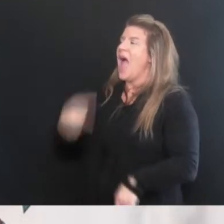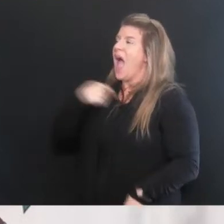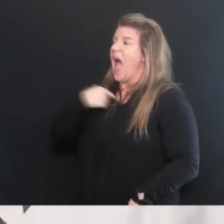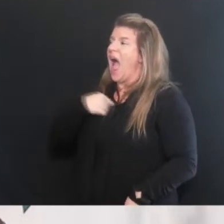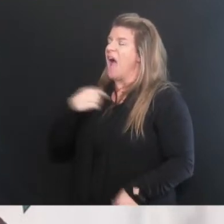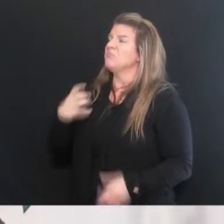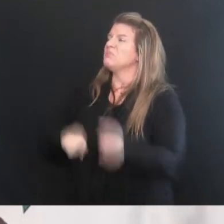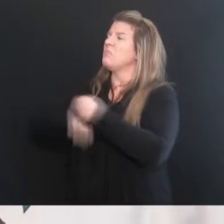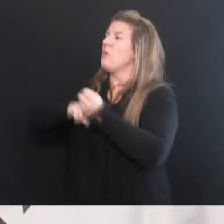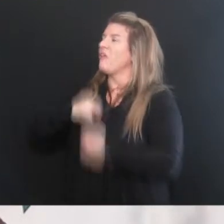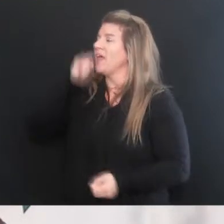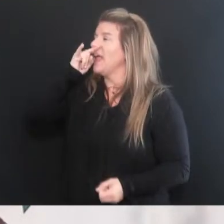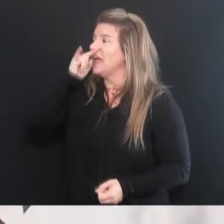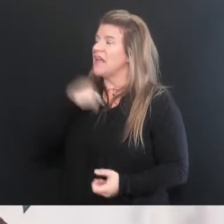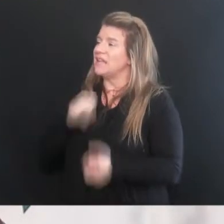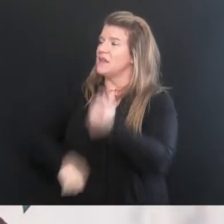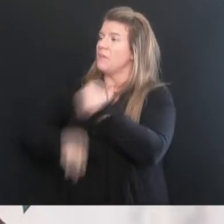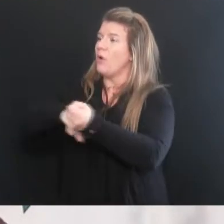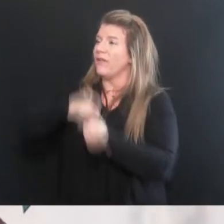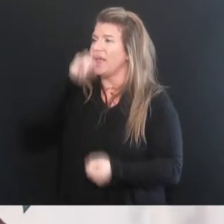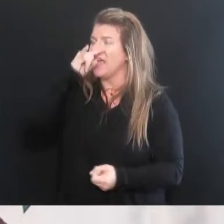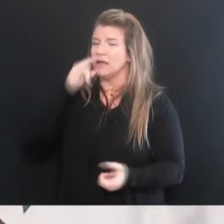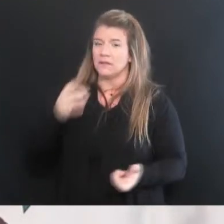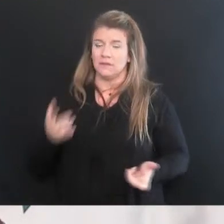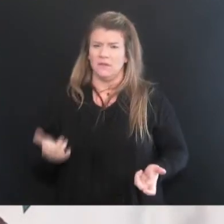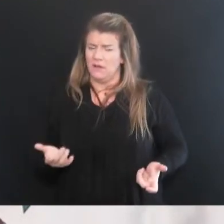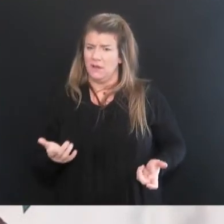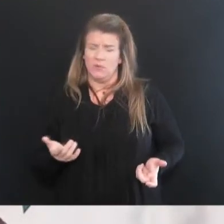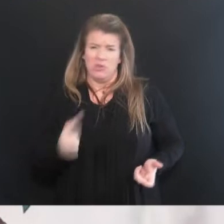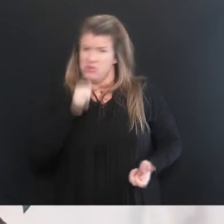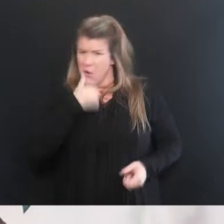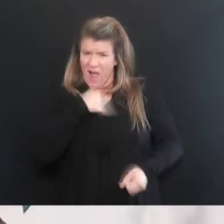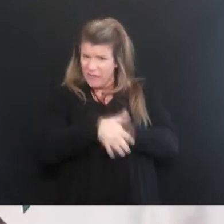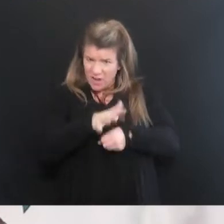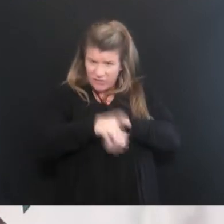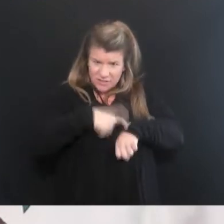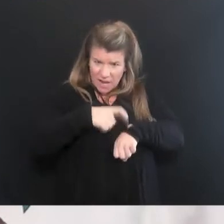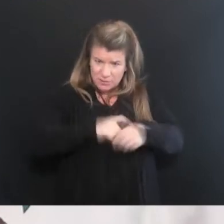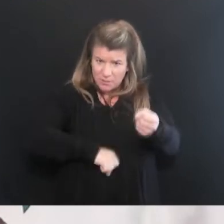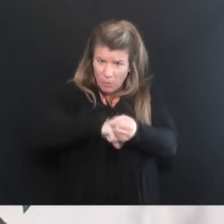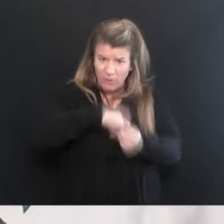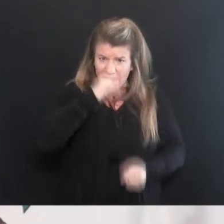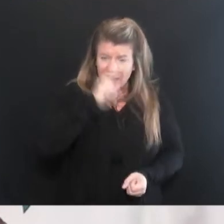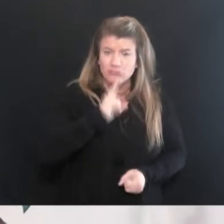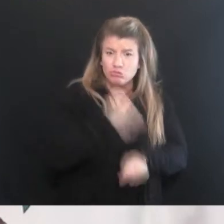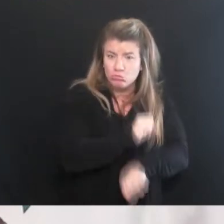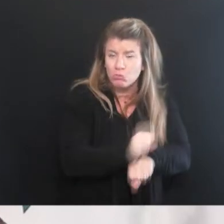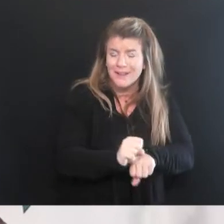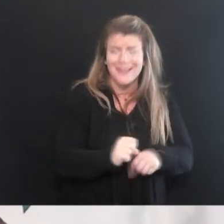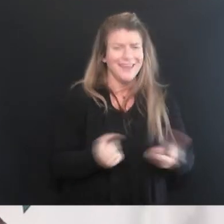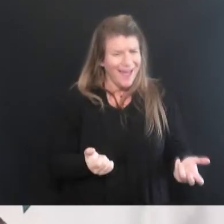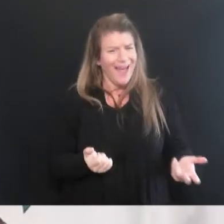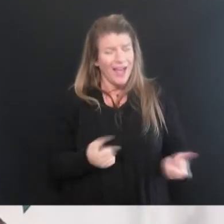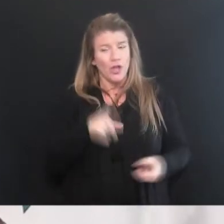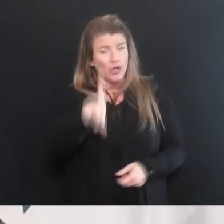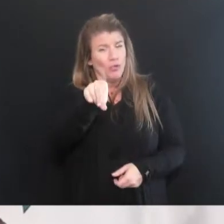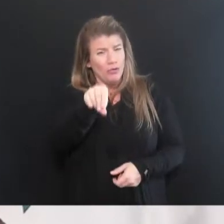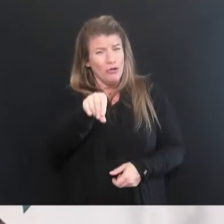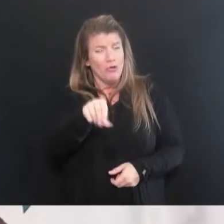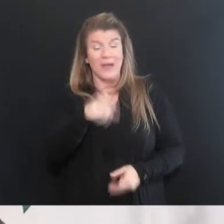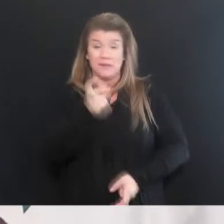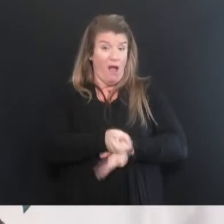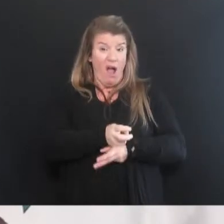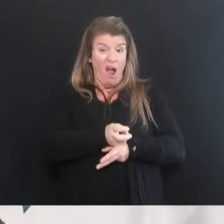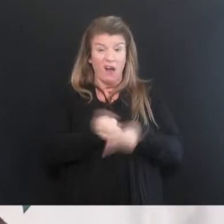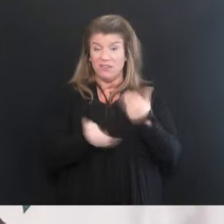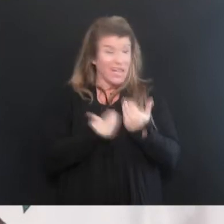the kids and everything, but I just really don't have enough time to do that. You do. It's hard. It's not easy.